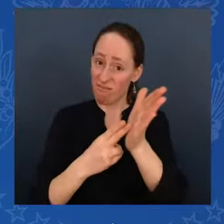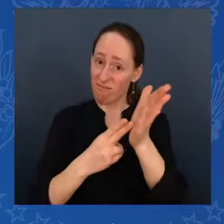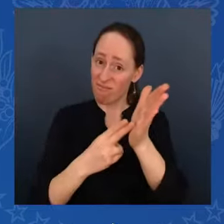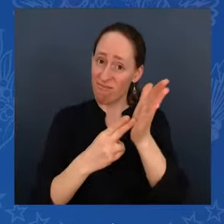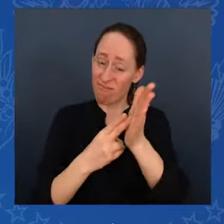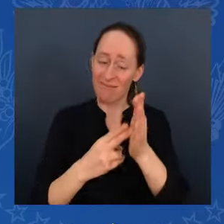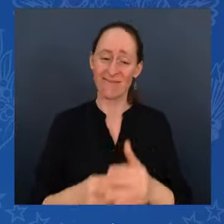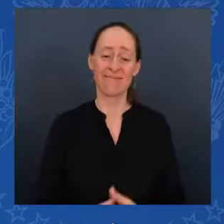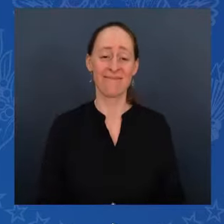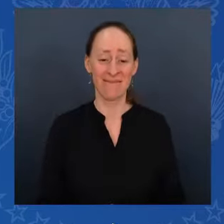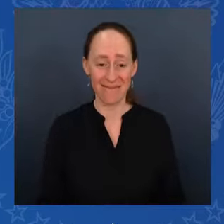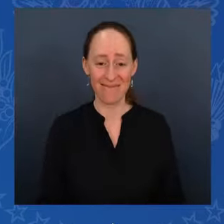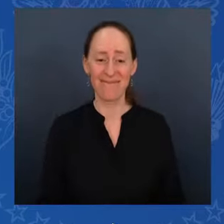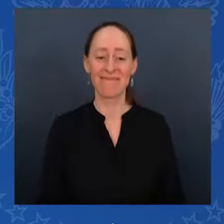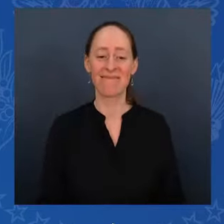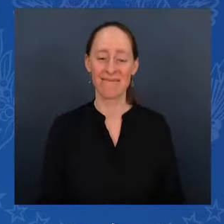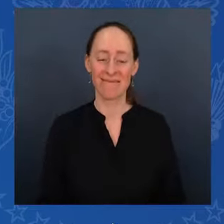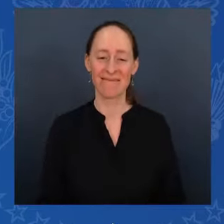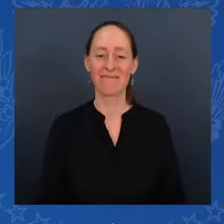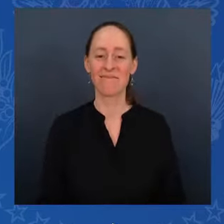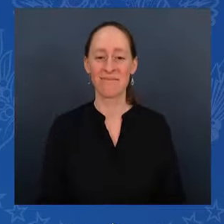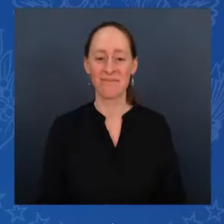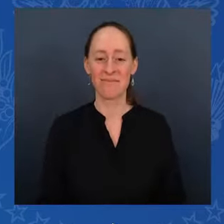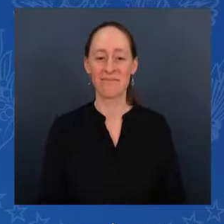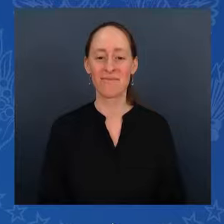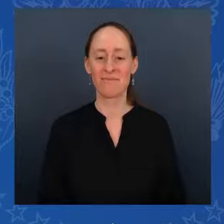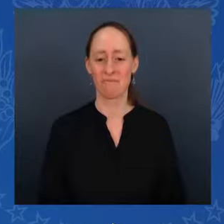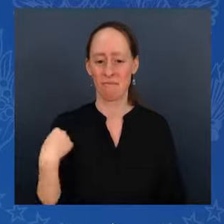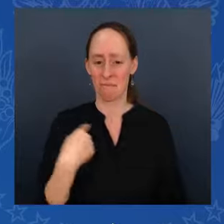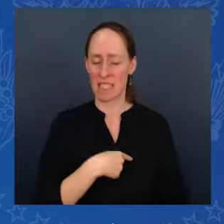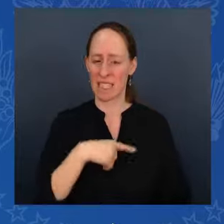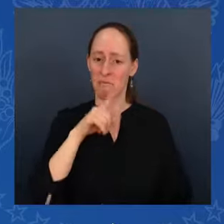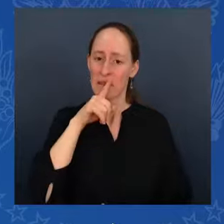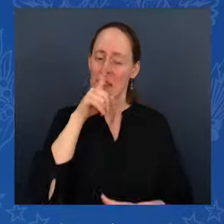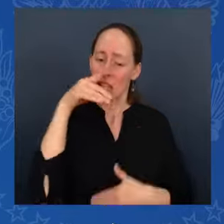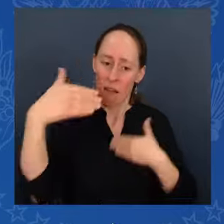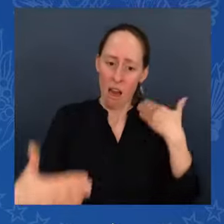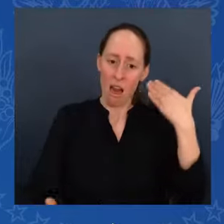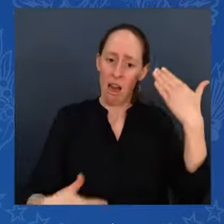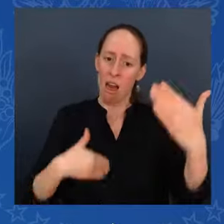And what progress we've made, and we made a lot, is no small part because of Tony.